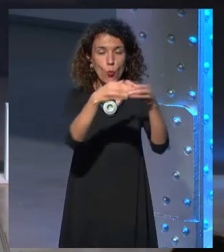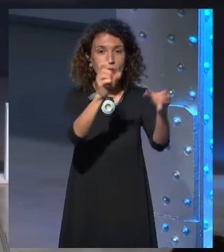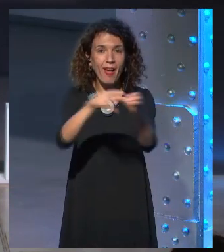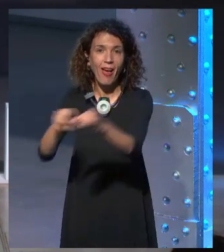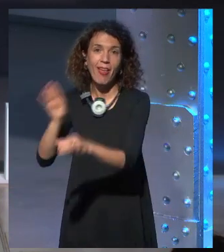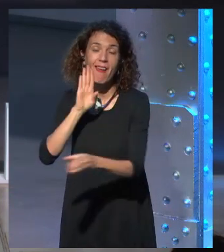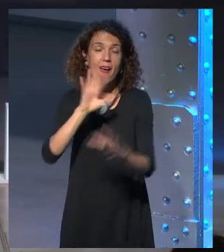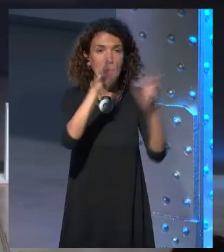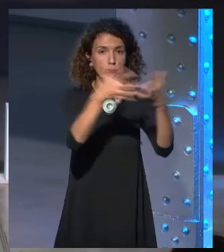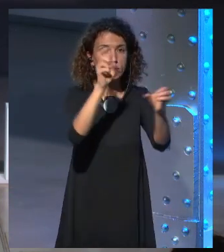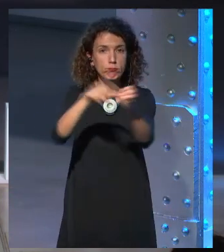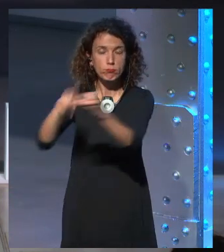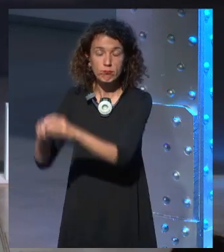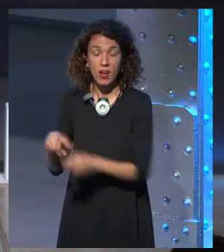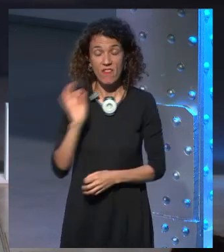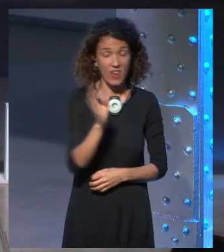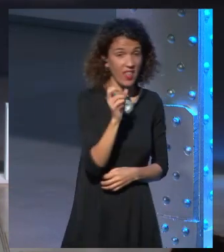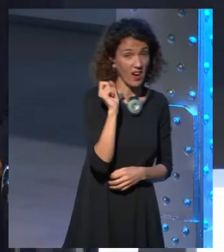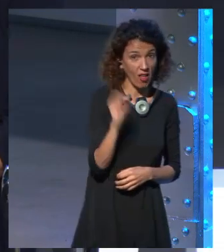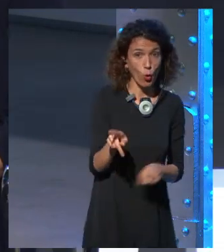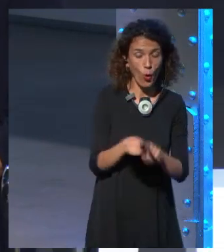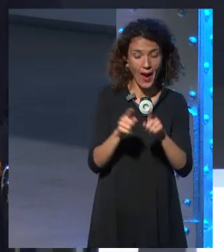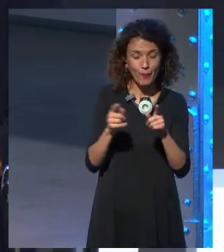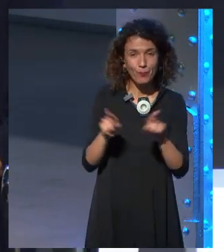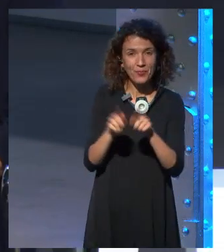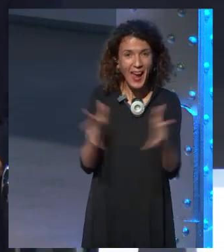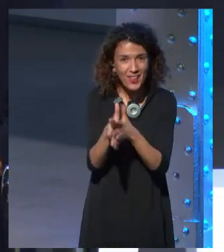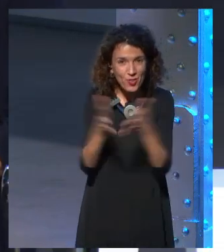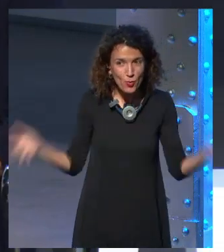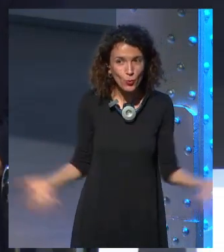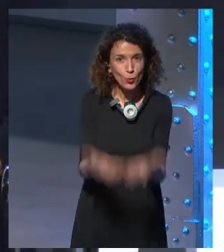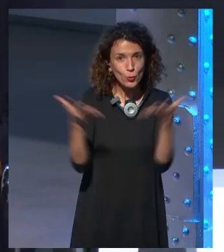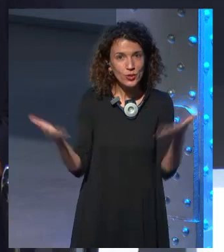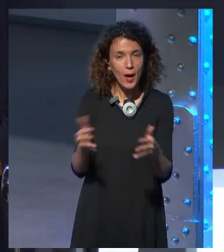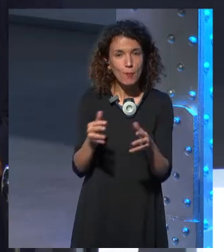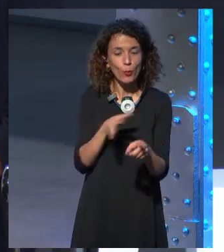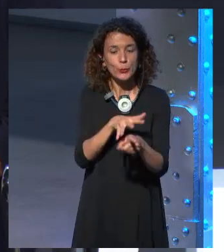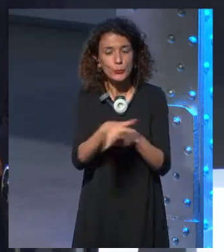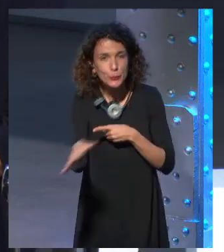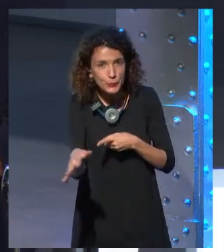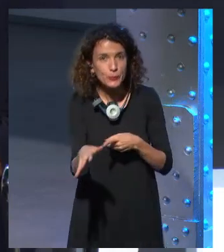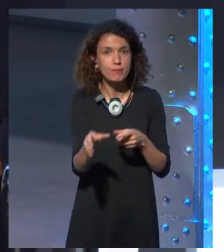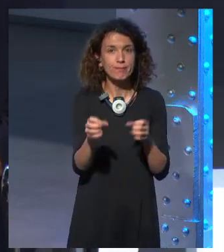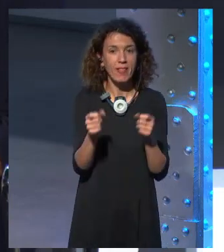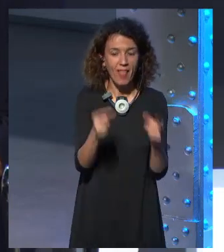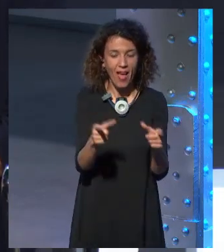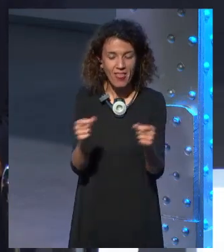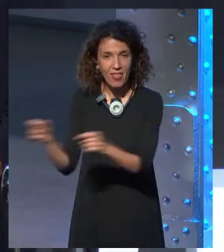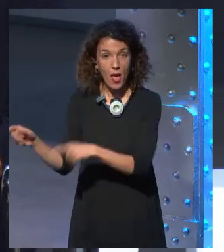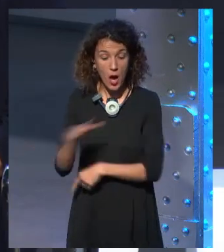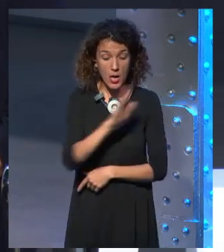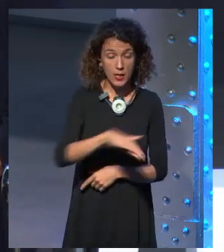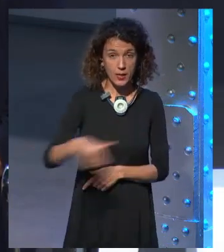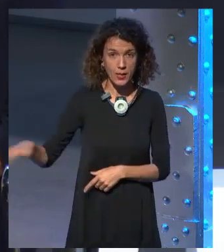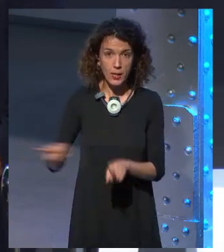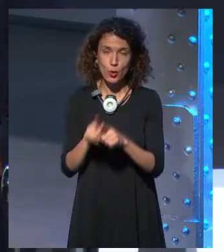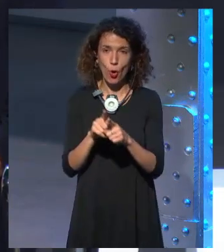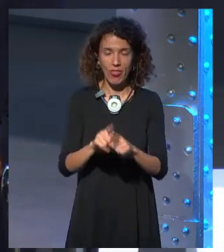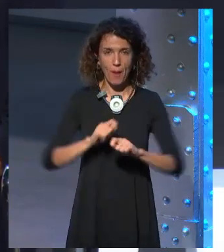Maybe the most important thing that you're saying is to convey the enthusiasm to children for everything. Generally speaking, it's true